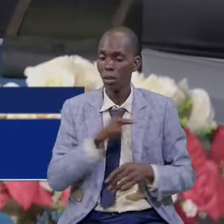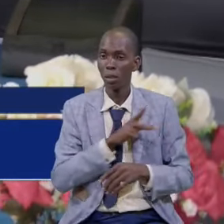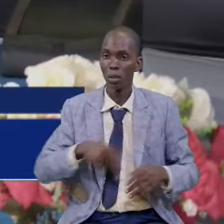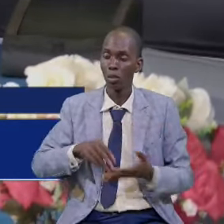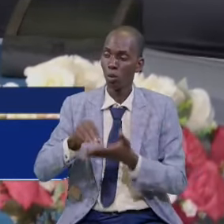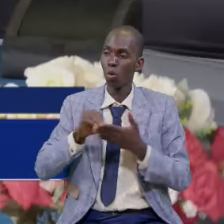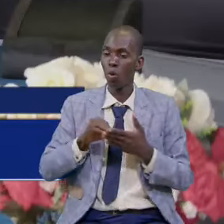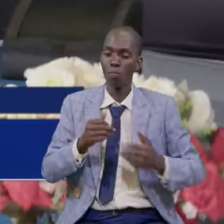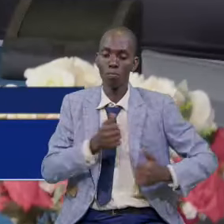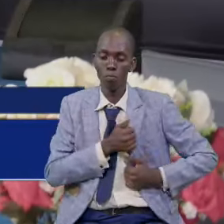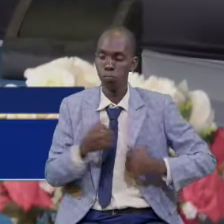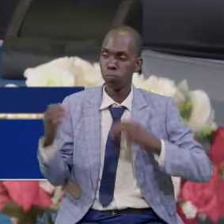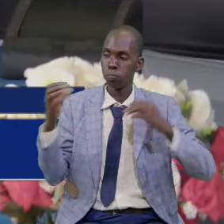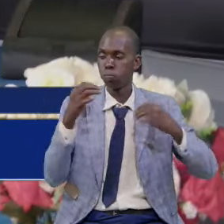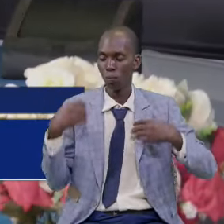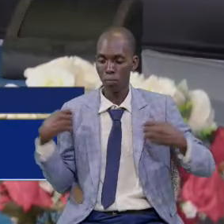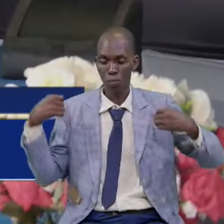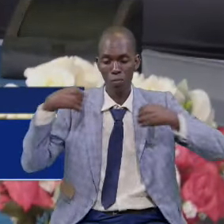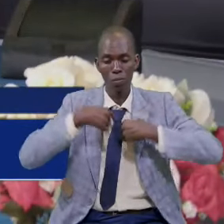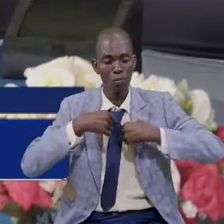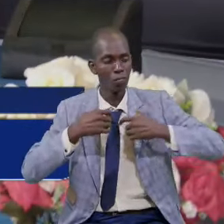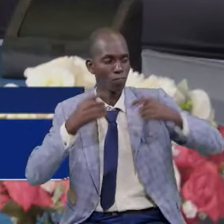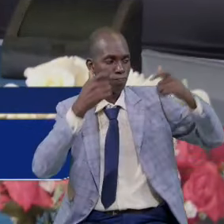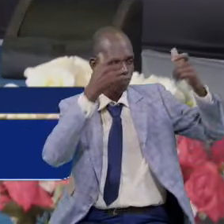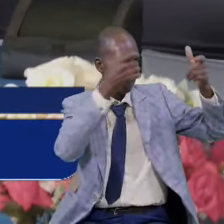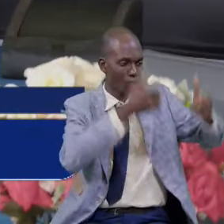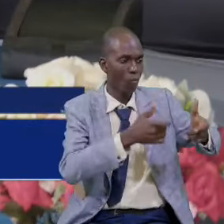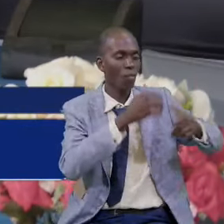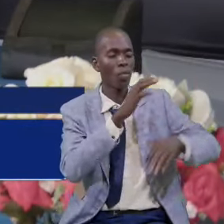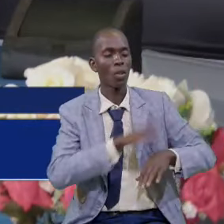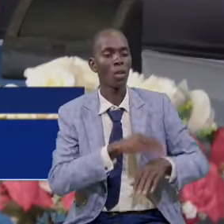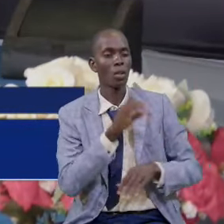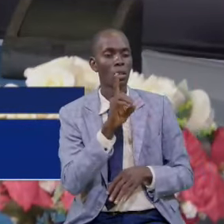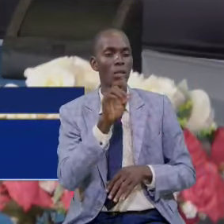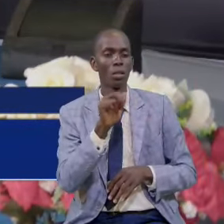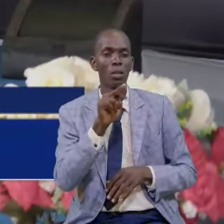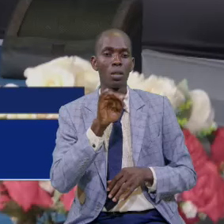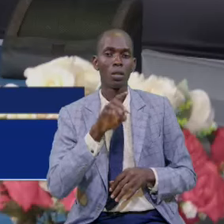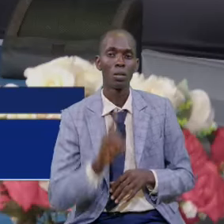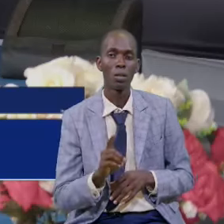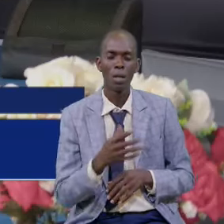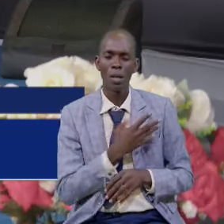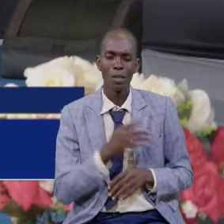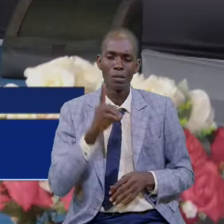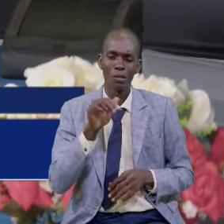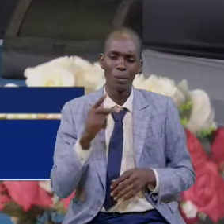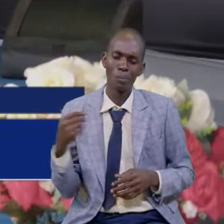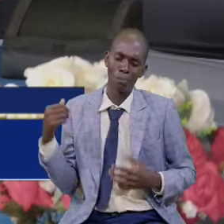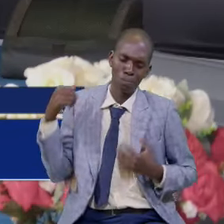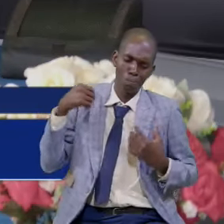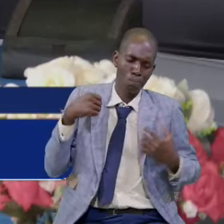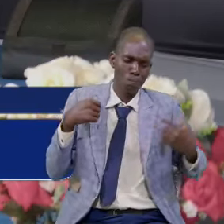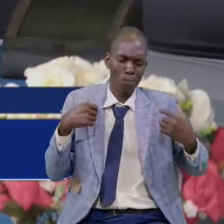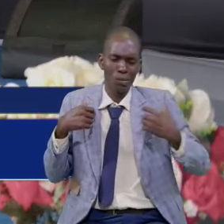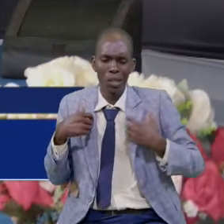him. His armor on him. And David tried it. Don't go